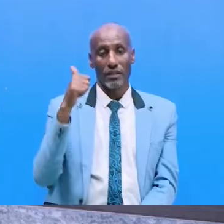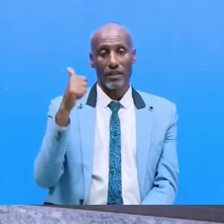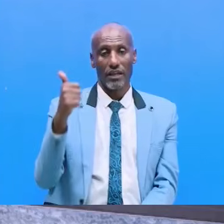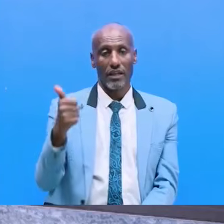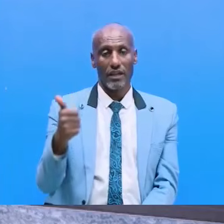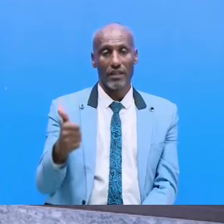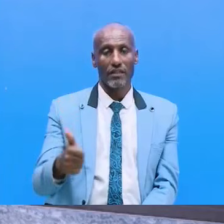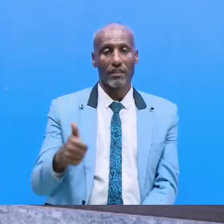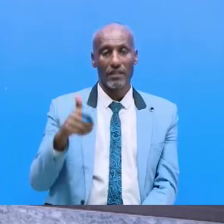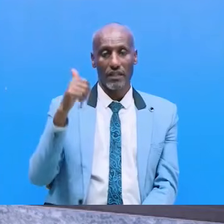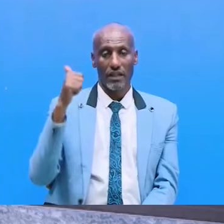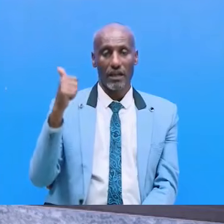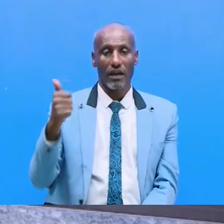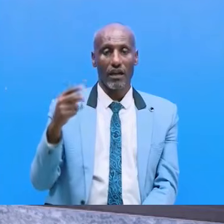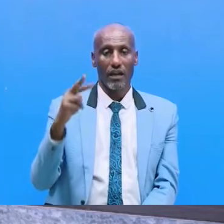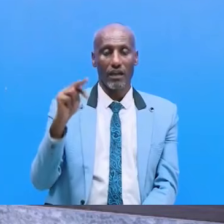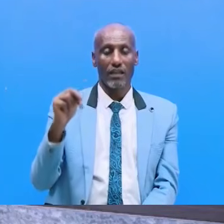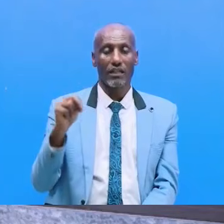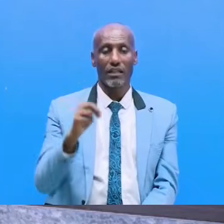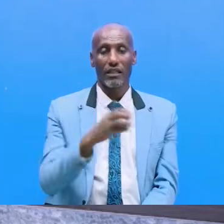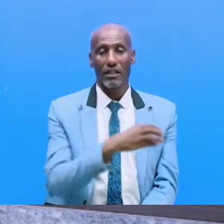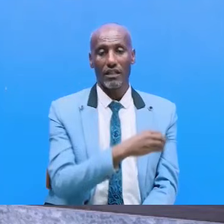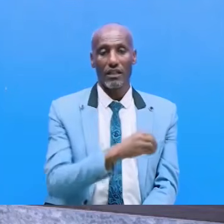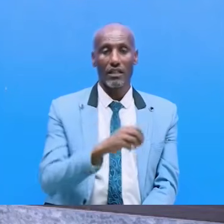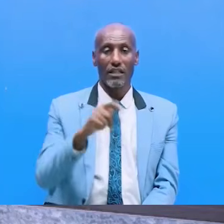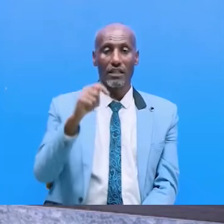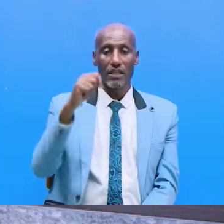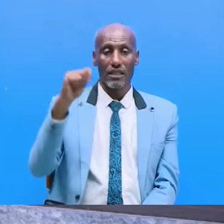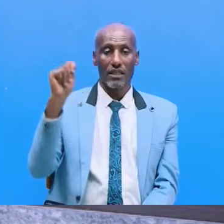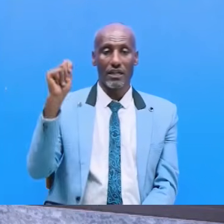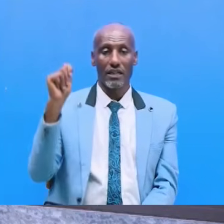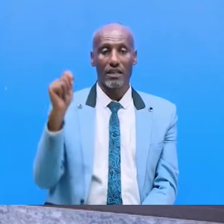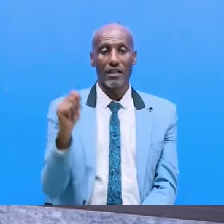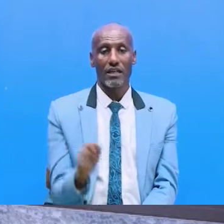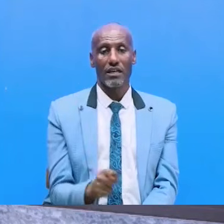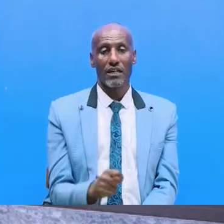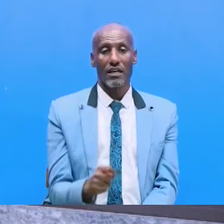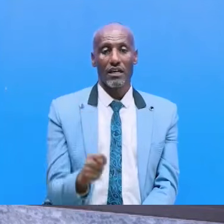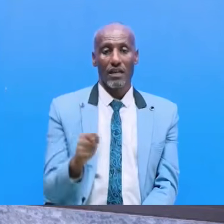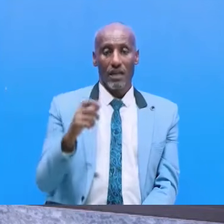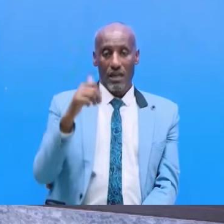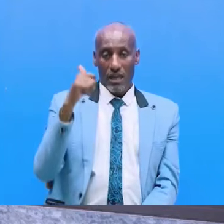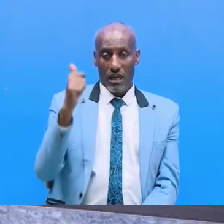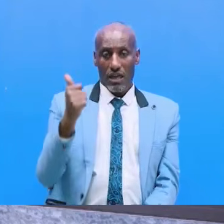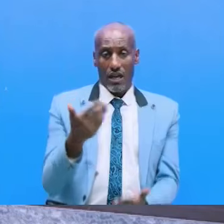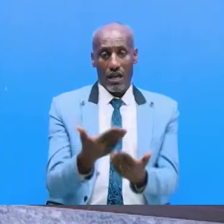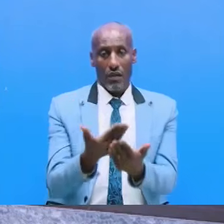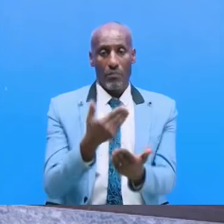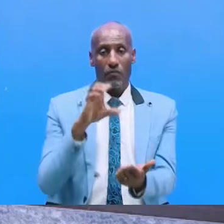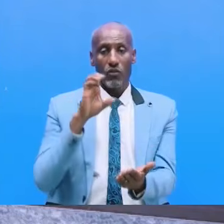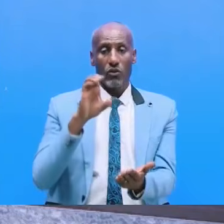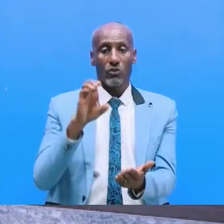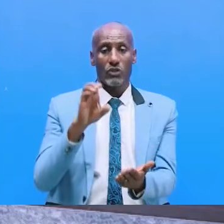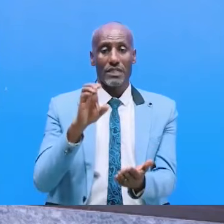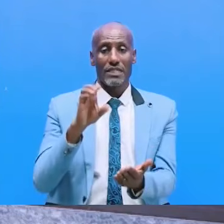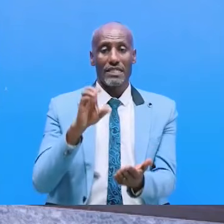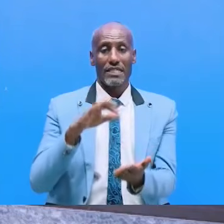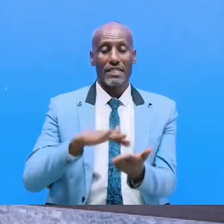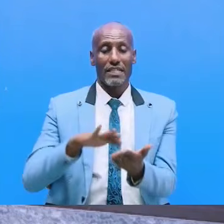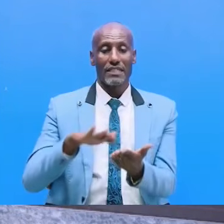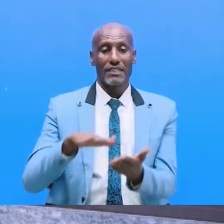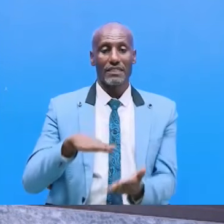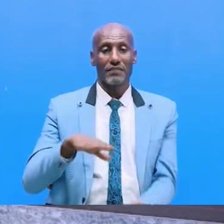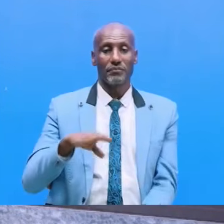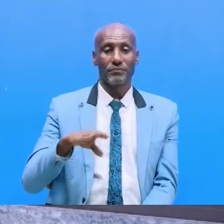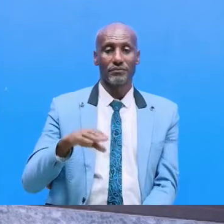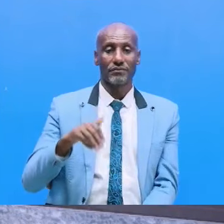article and also article, the also article. So when we come to a, always before consonant letters. And